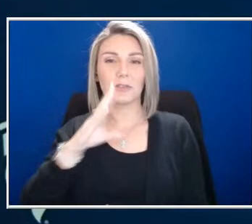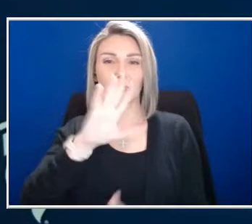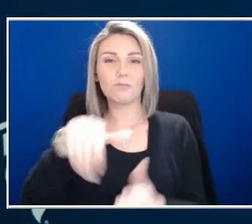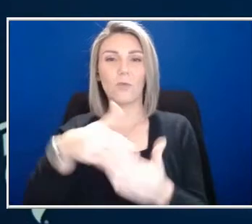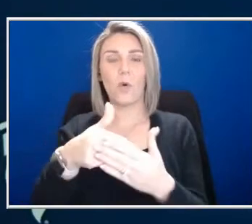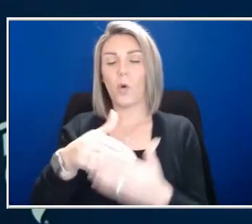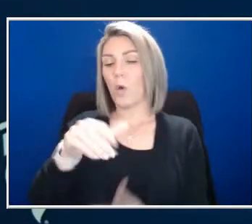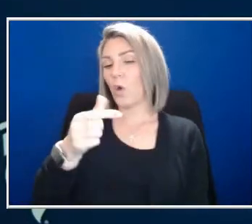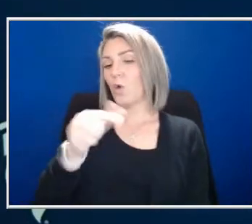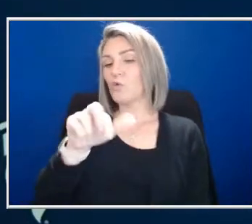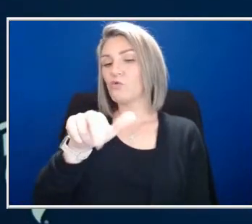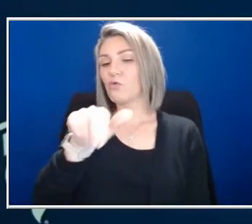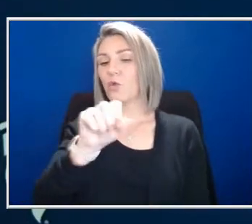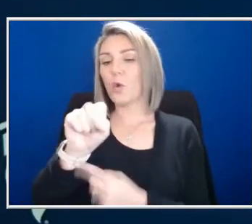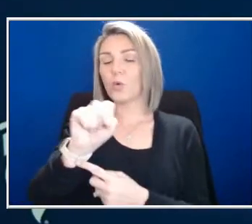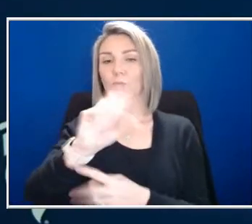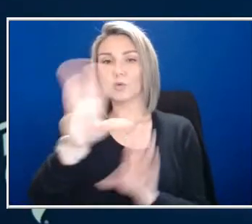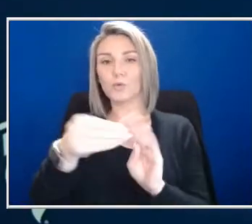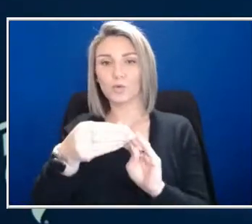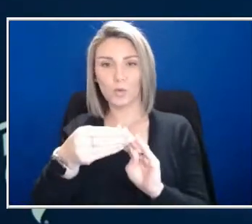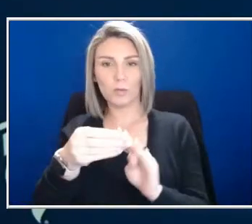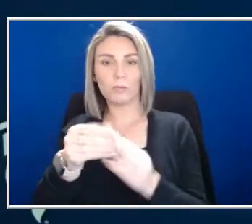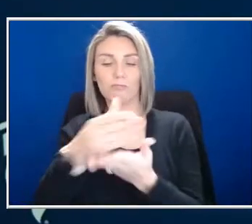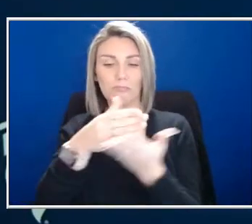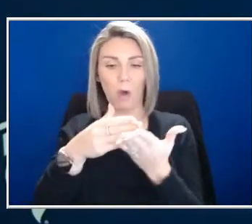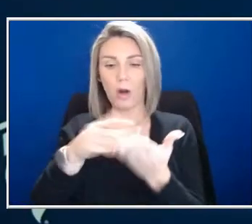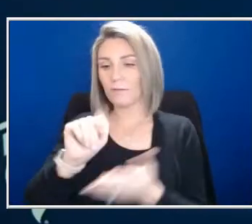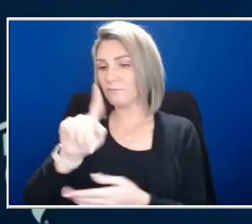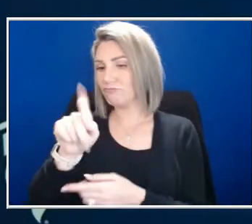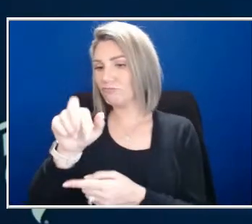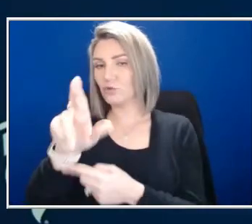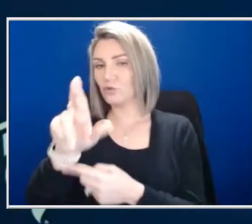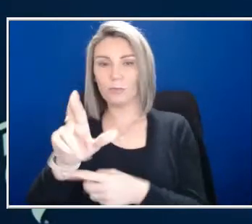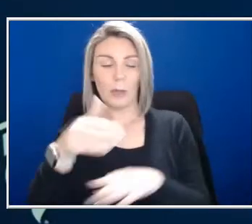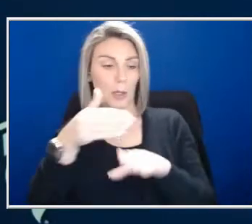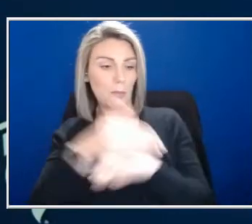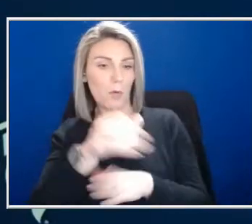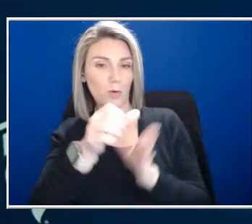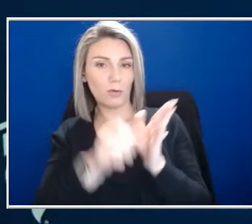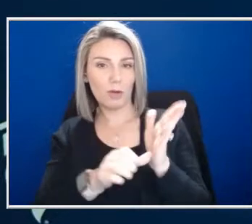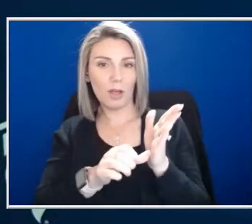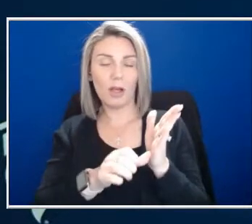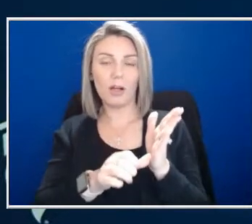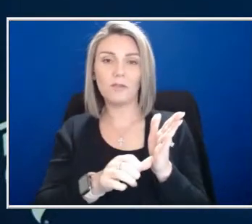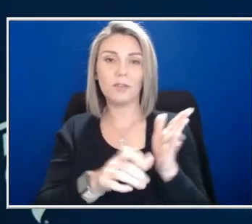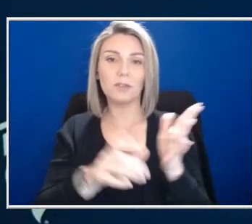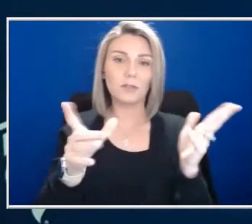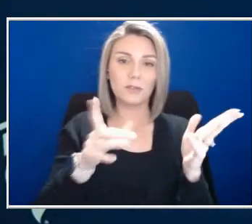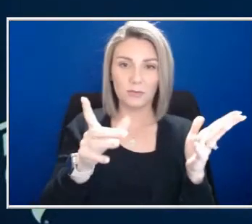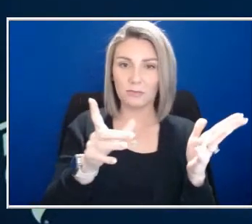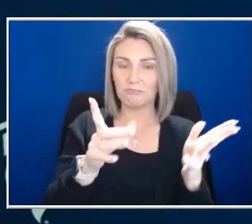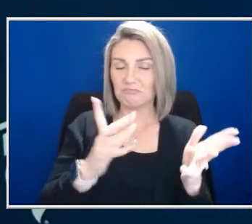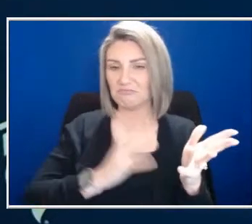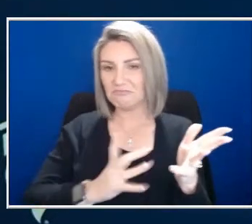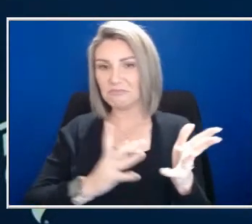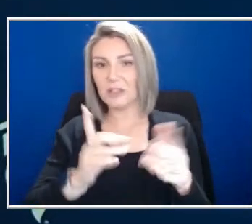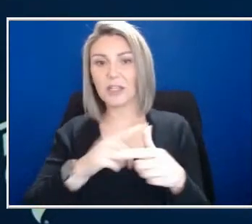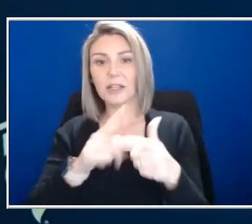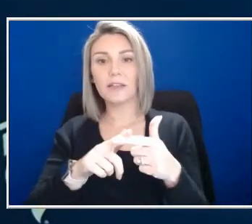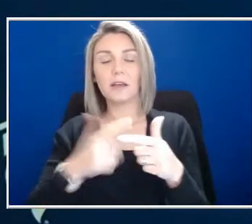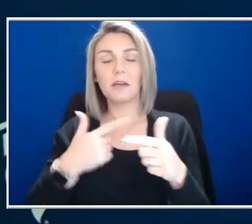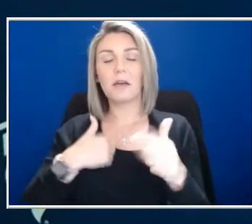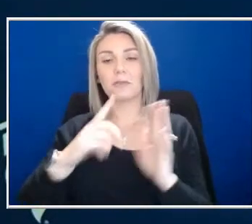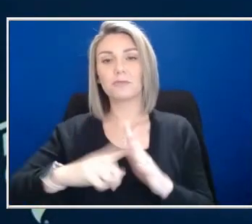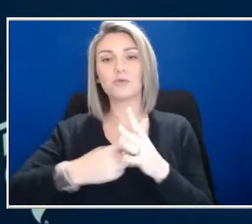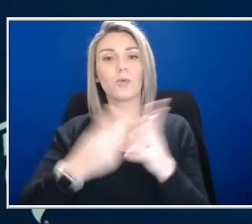tumor, and the post-operative course was uneventful, and then I started